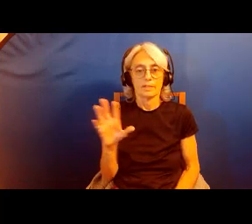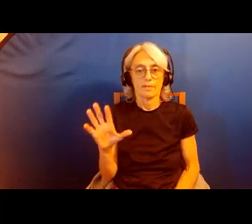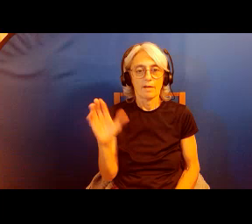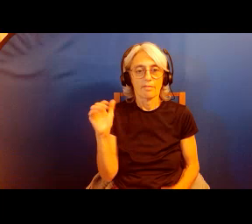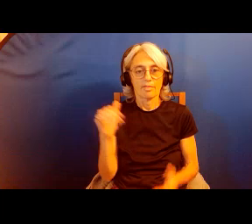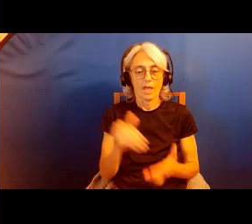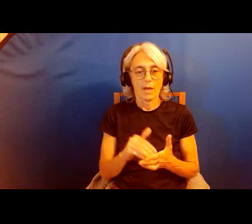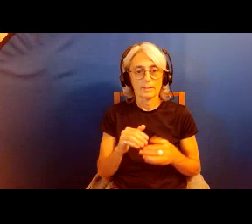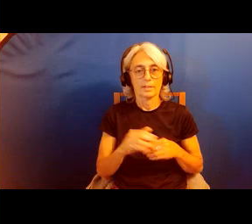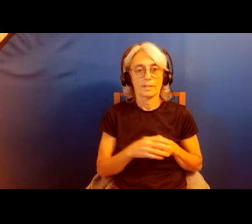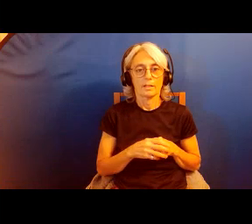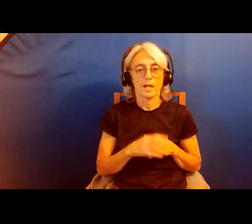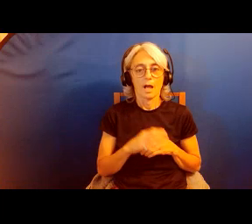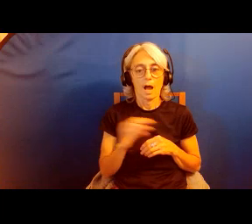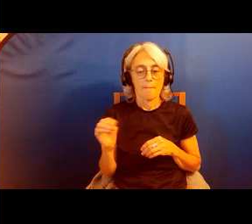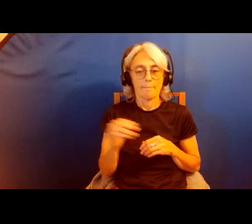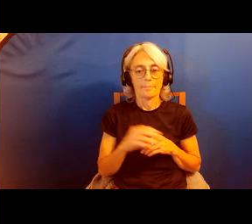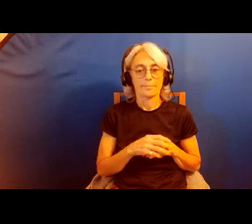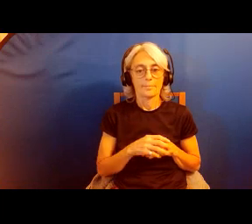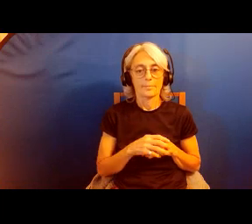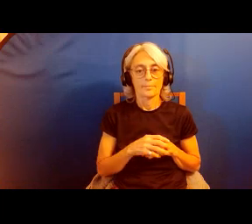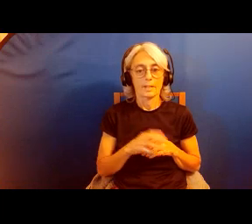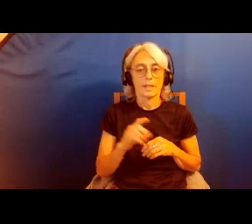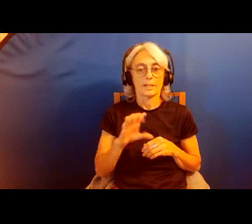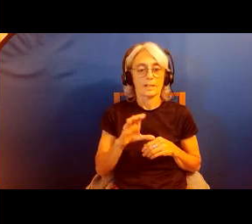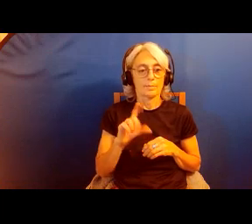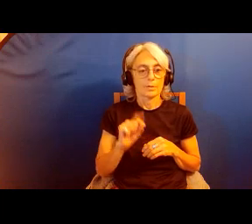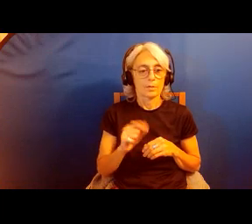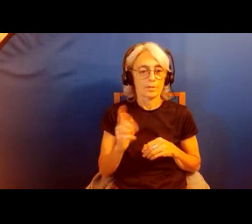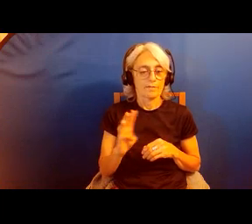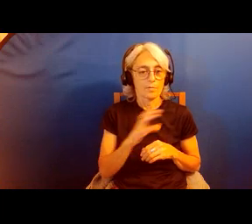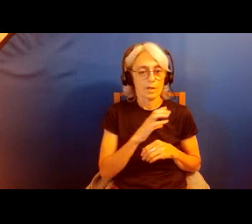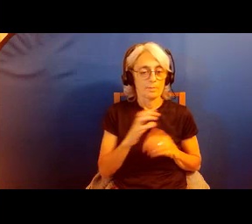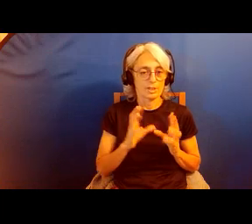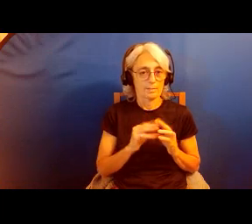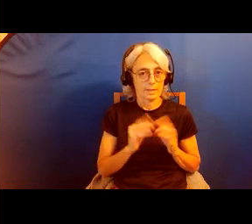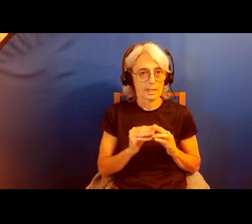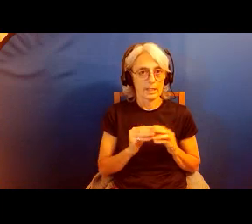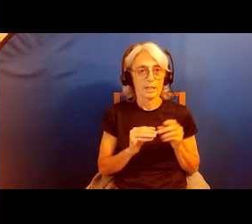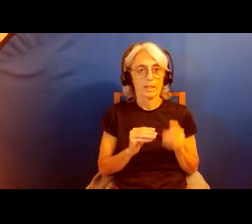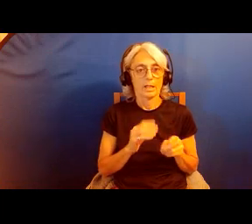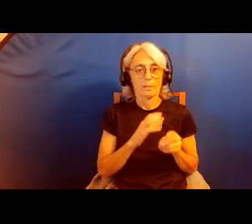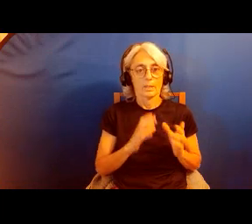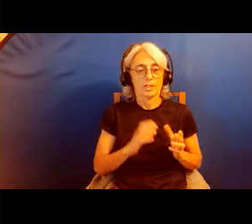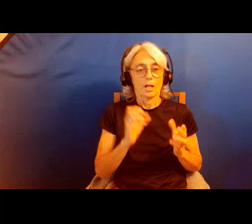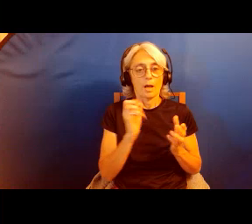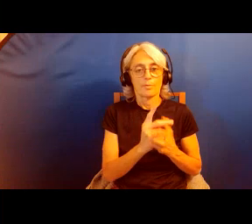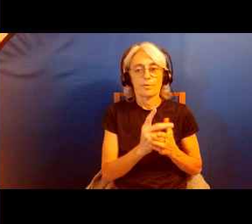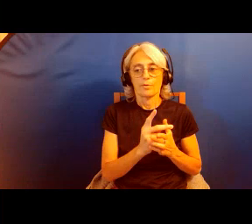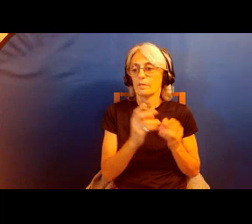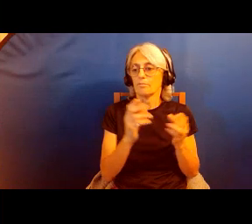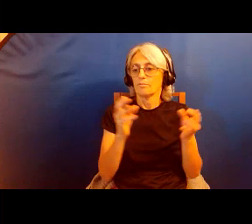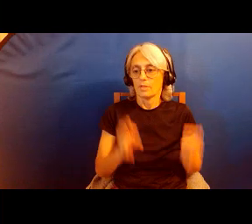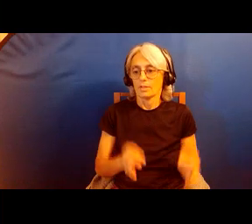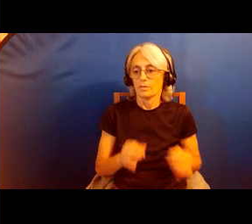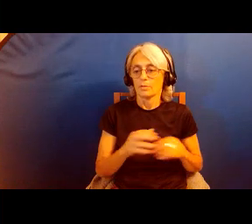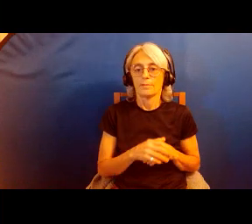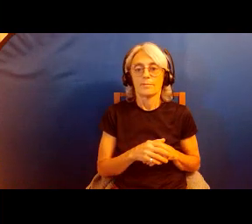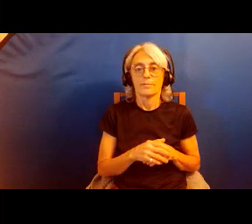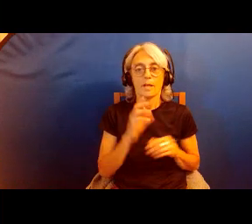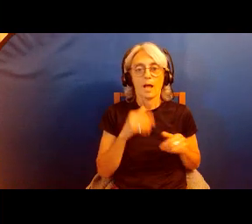$16,765,000. At the December 2024 commission meeting, the commission approved a resolution allowing